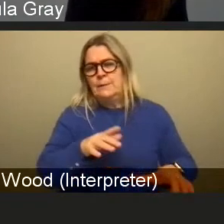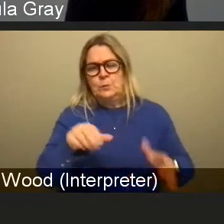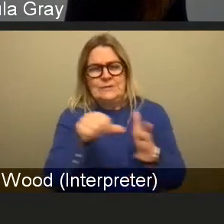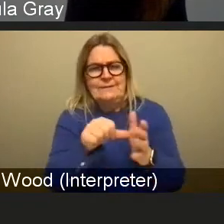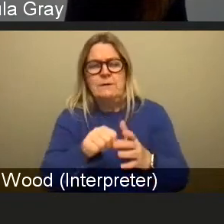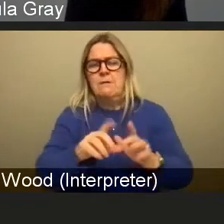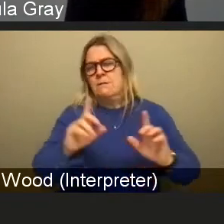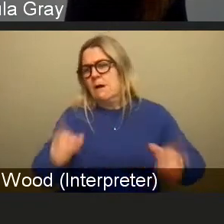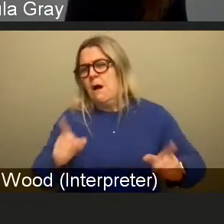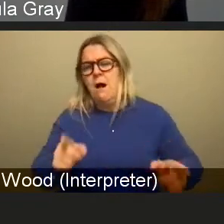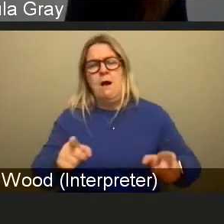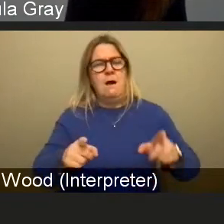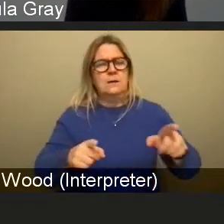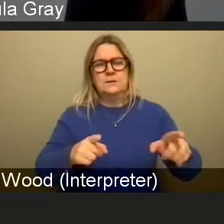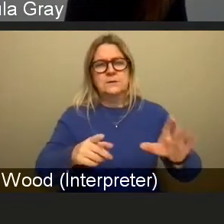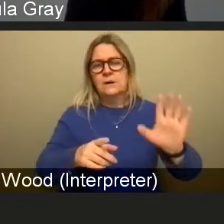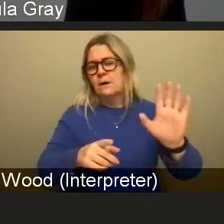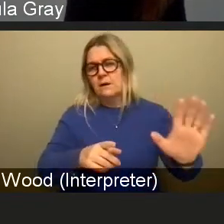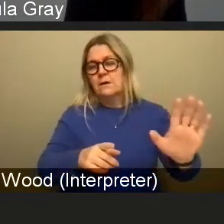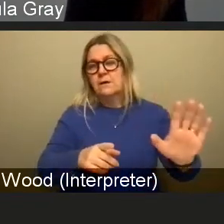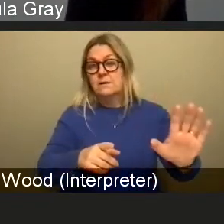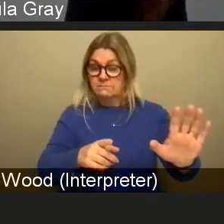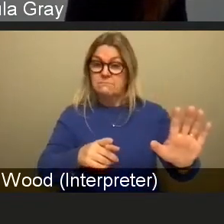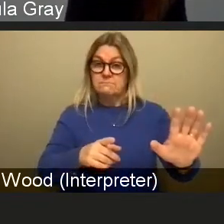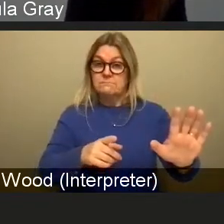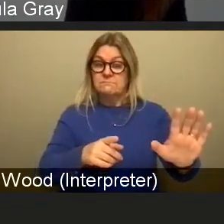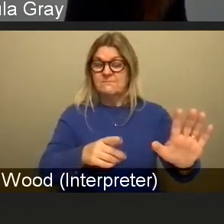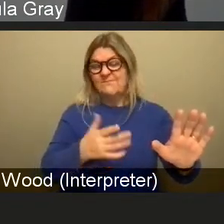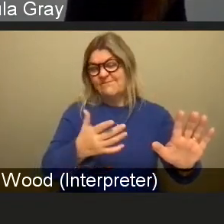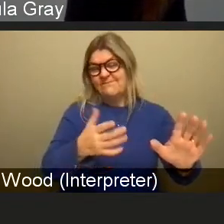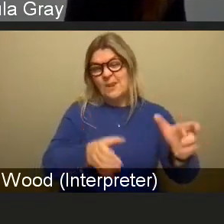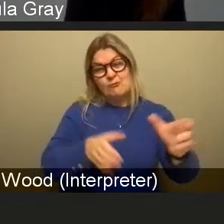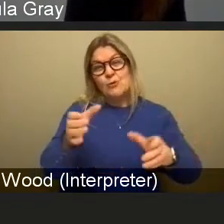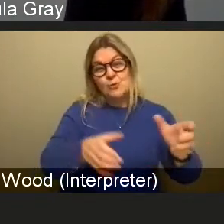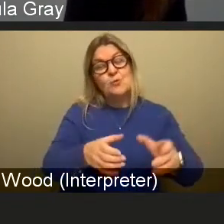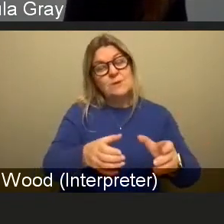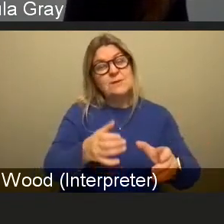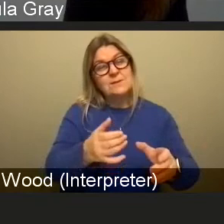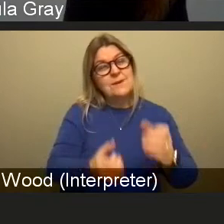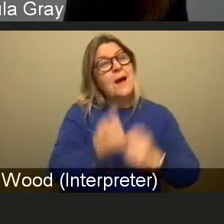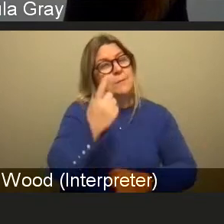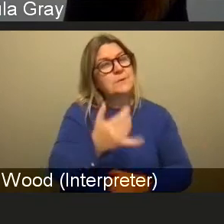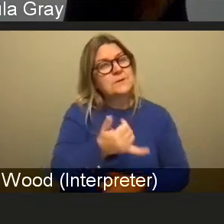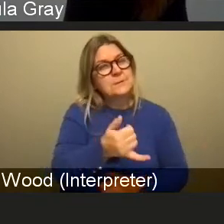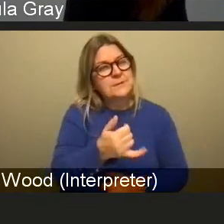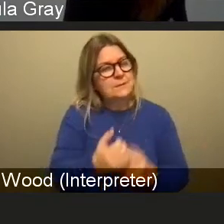that little bit of extra time and care and things like recruitment processes,